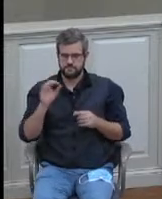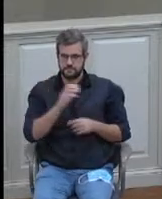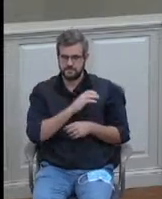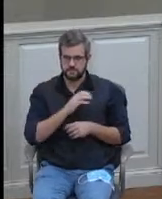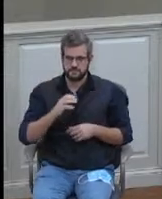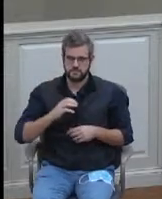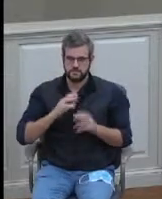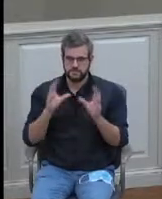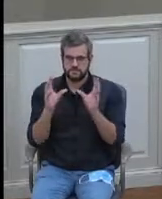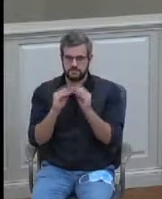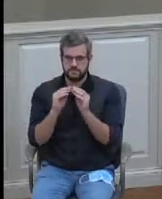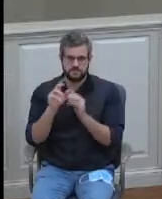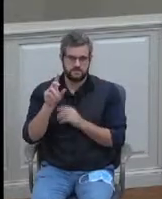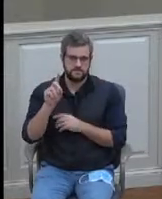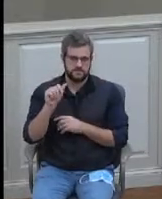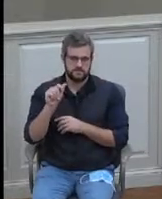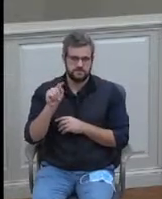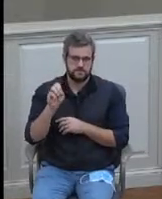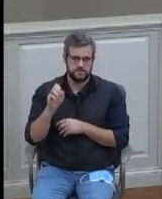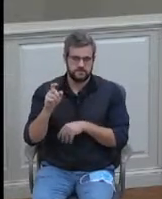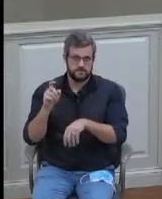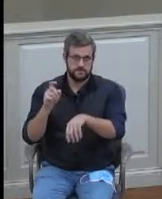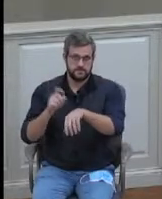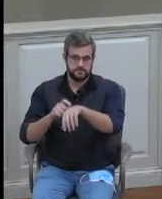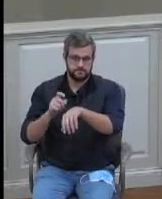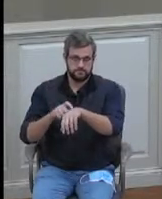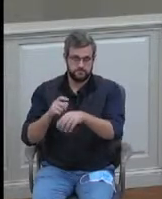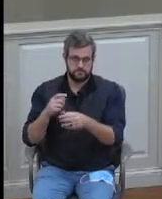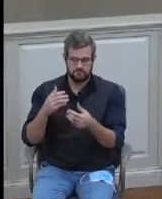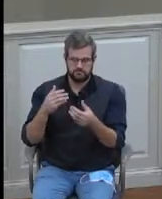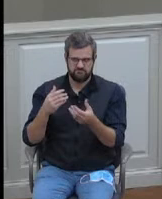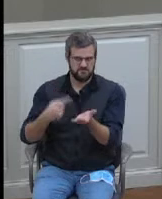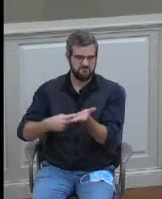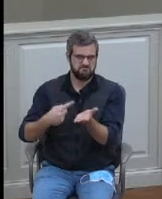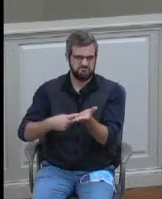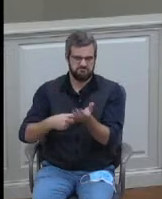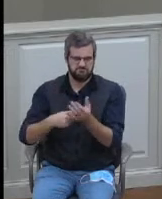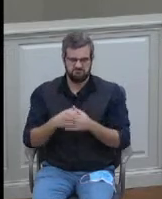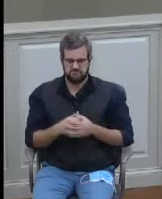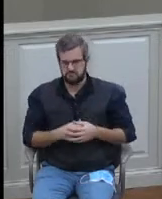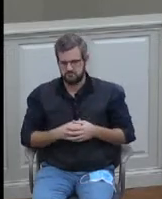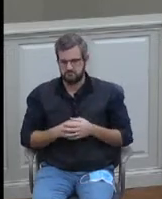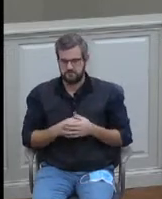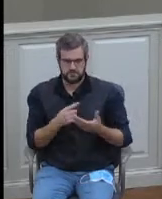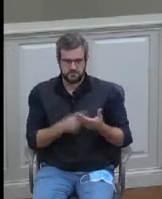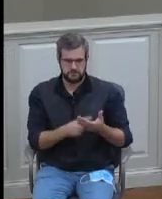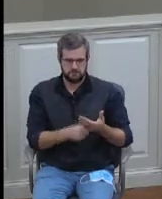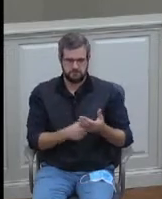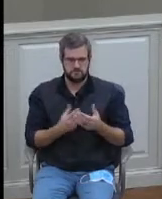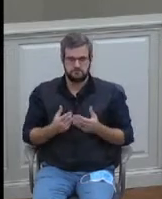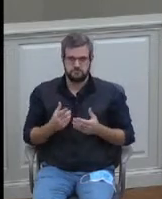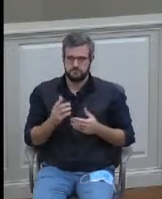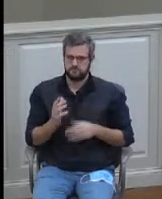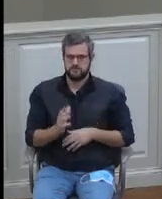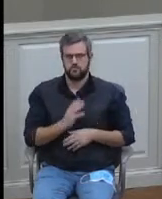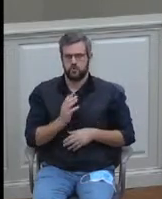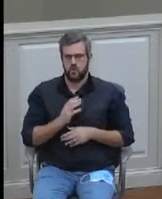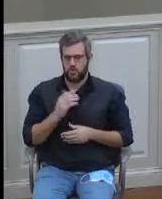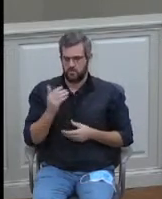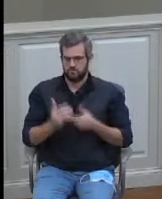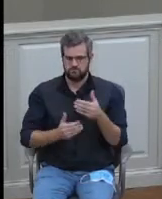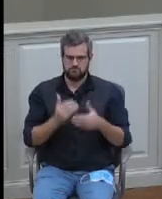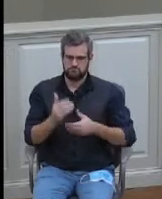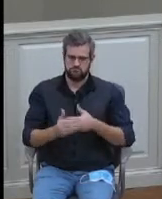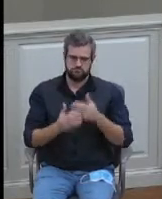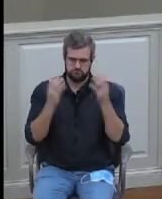commission meeting date and time discussion. This is a matter of protocol.